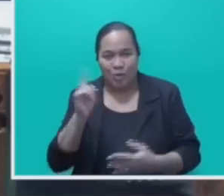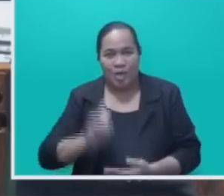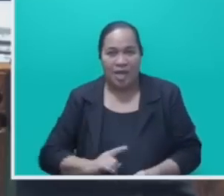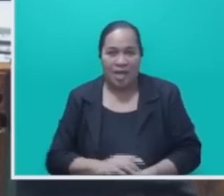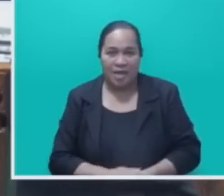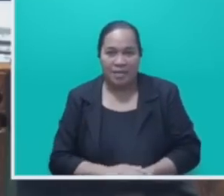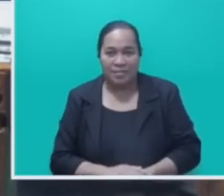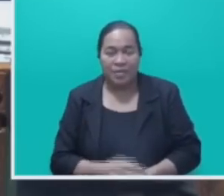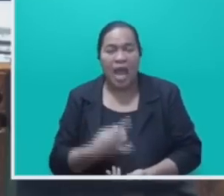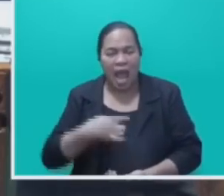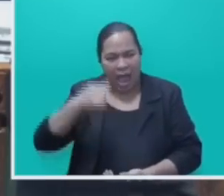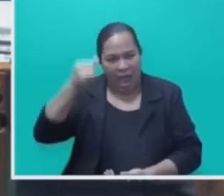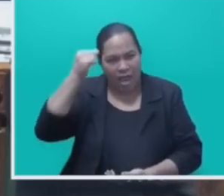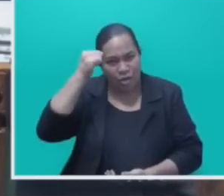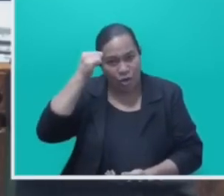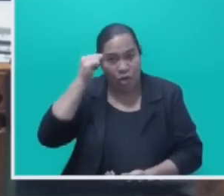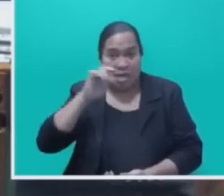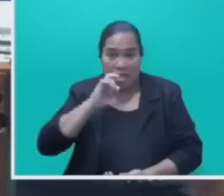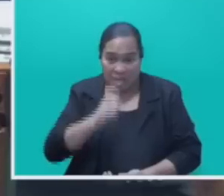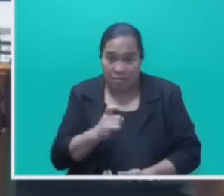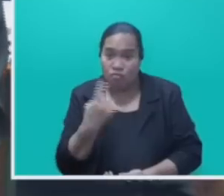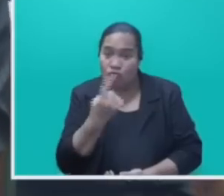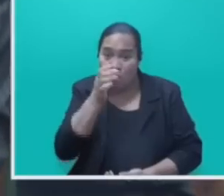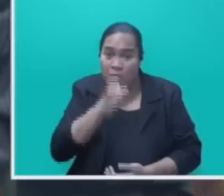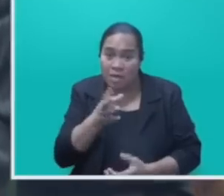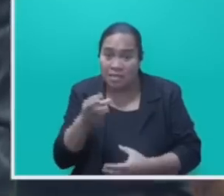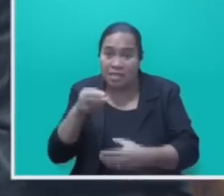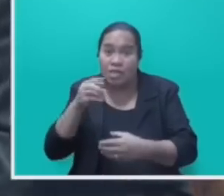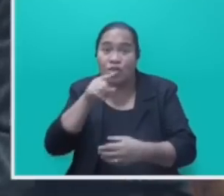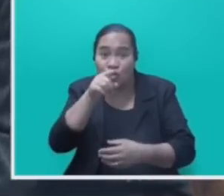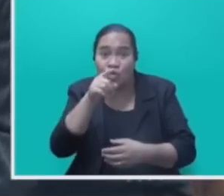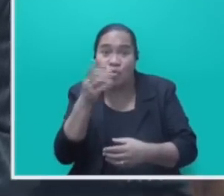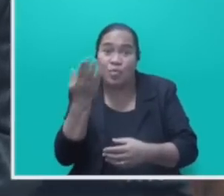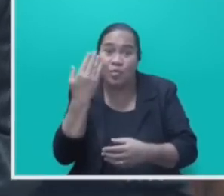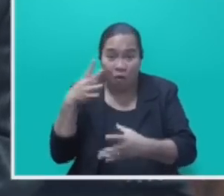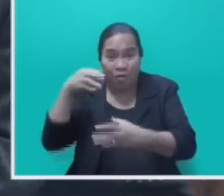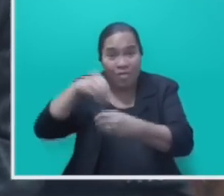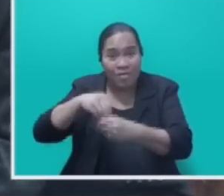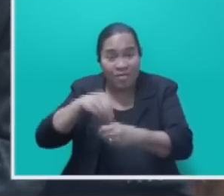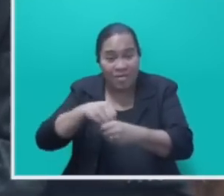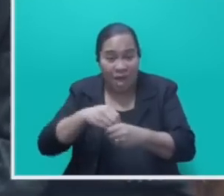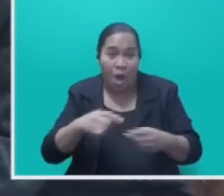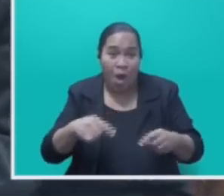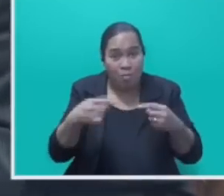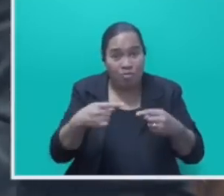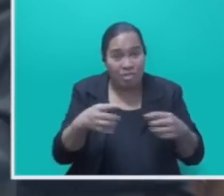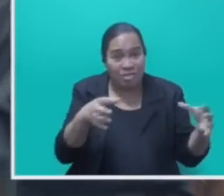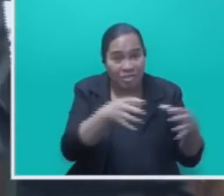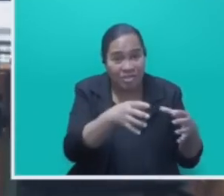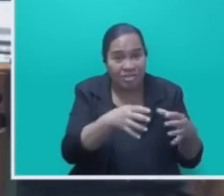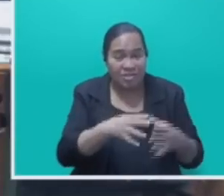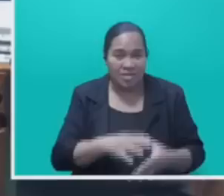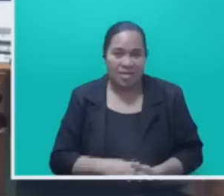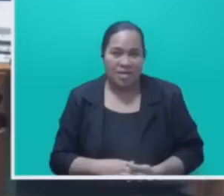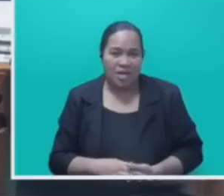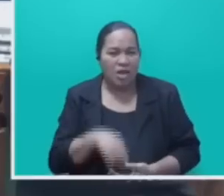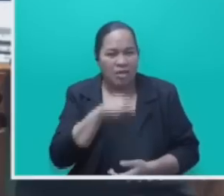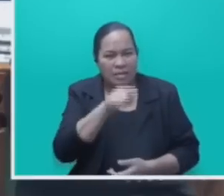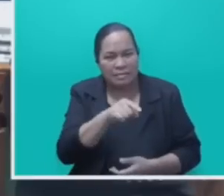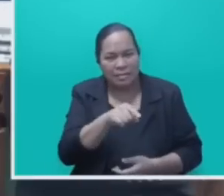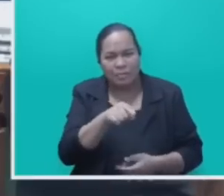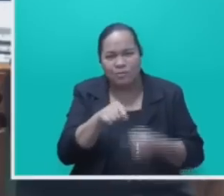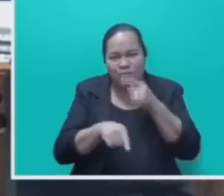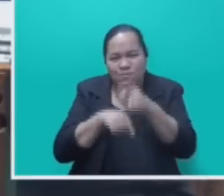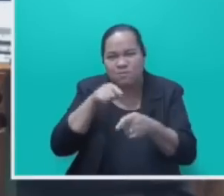Mr. Speaker, I know that when we were in government and when you were in opposition, the then opposition had chastised and berated